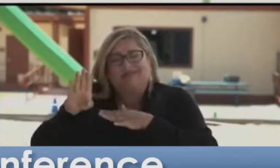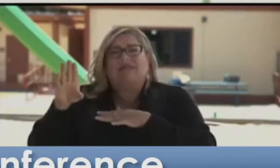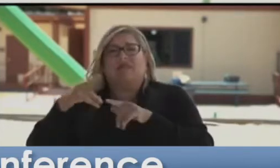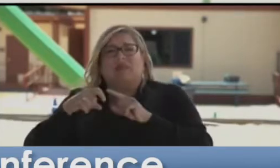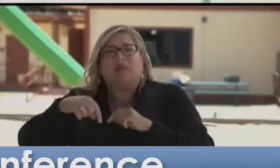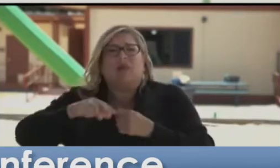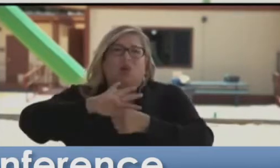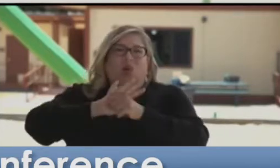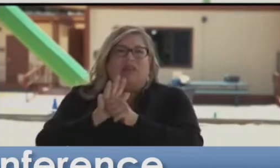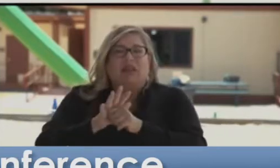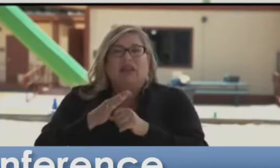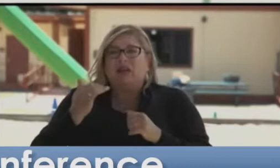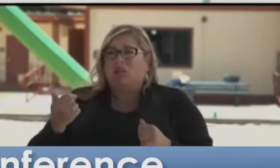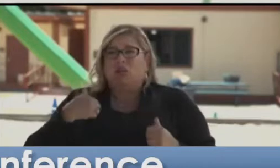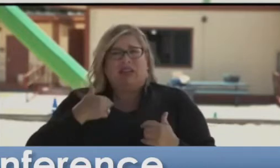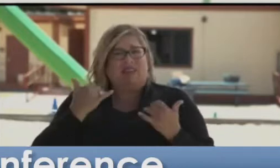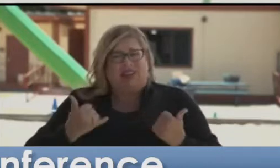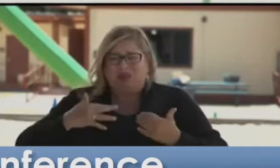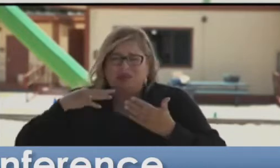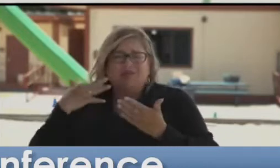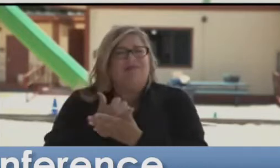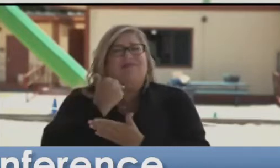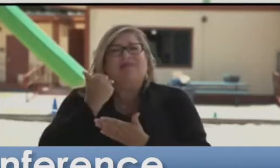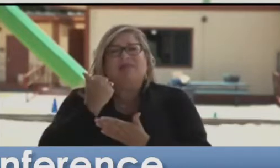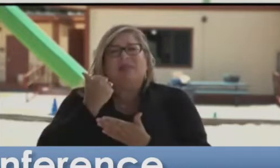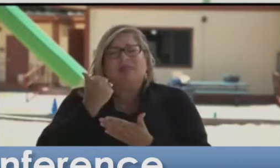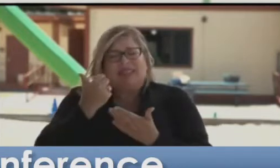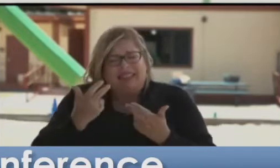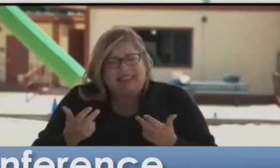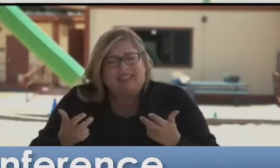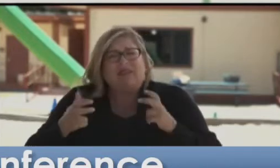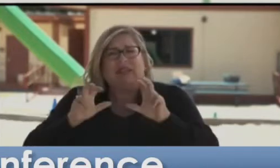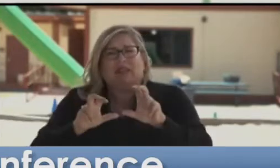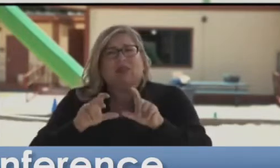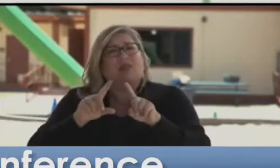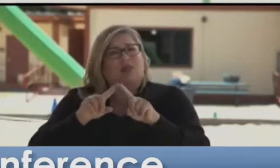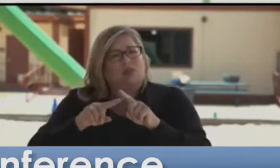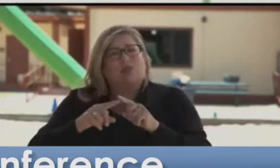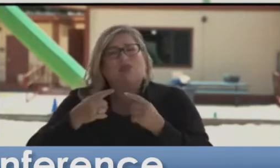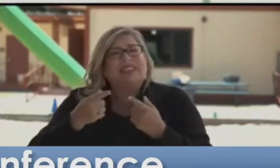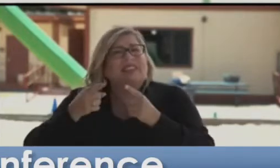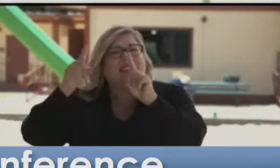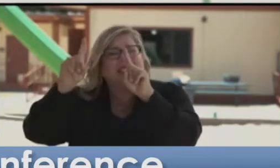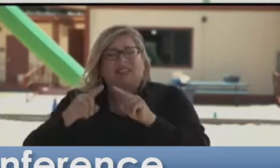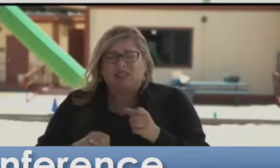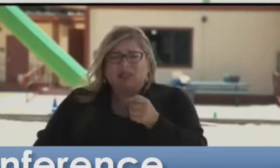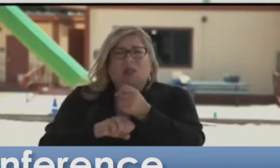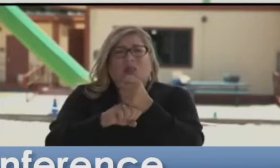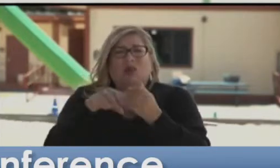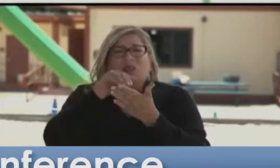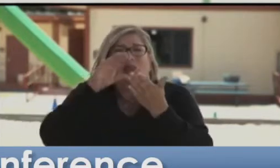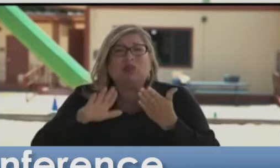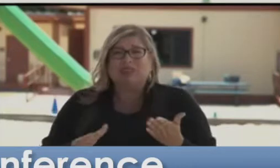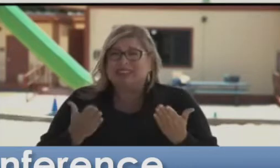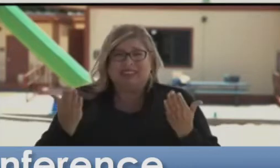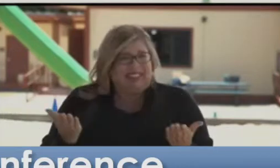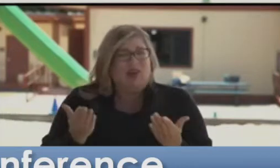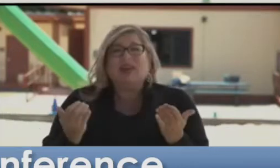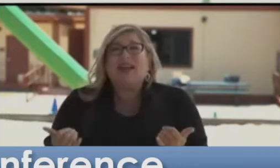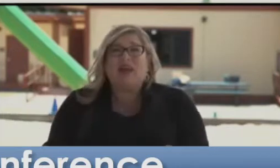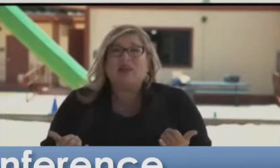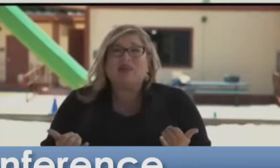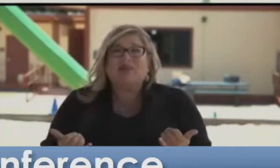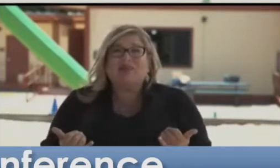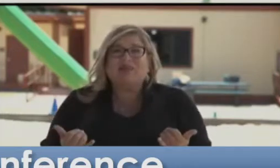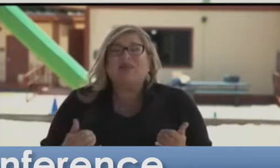moment to make the investments that propel us forward, to support the needs of our students right here and right now. And at the